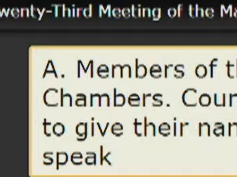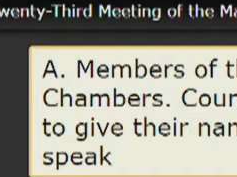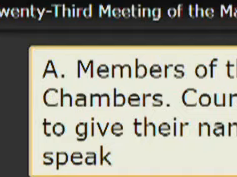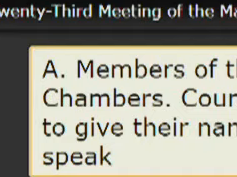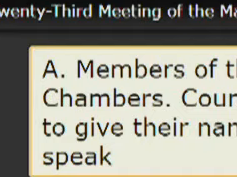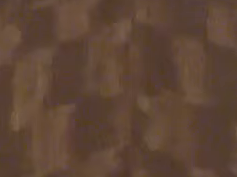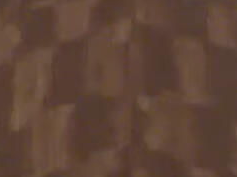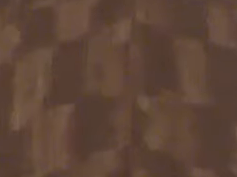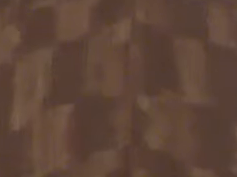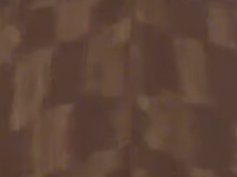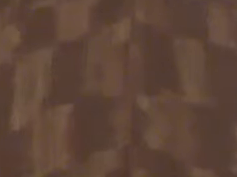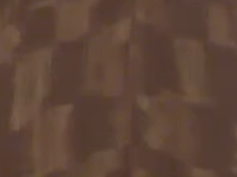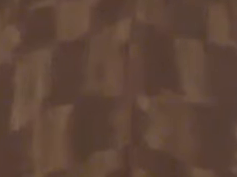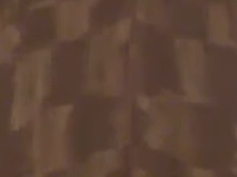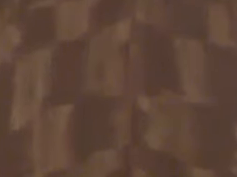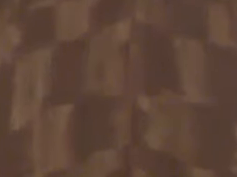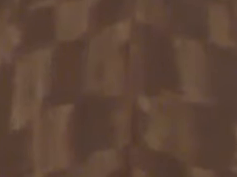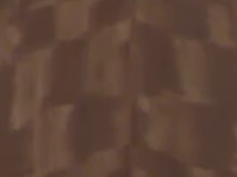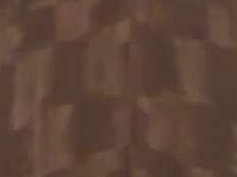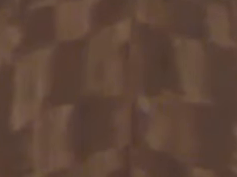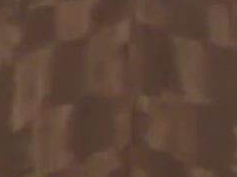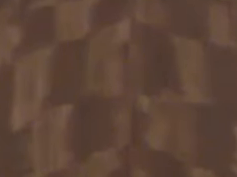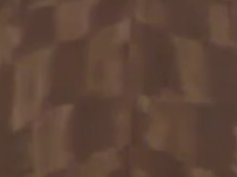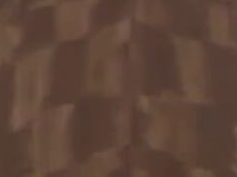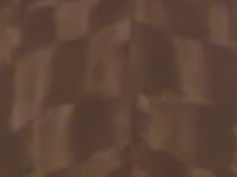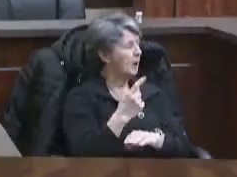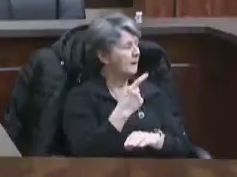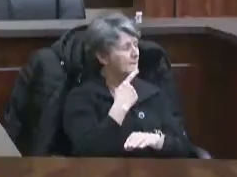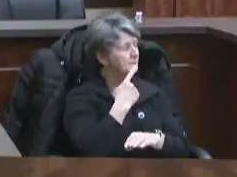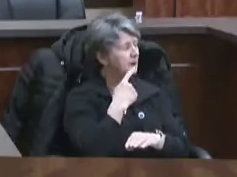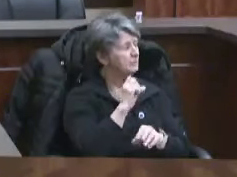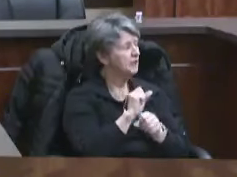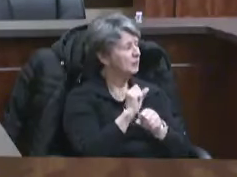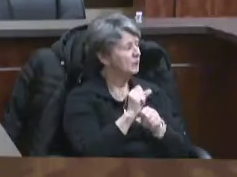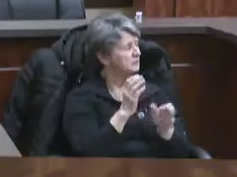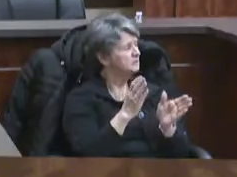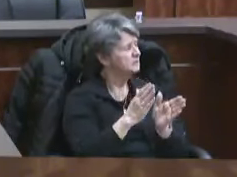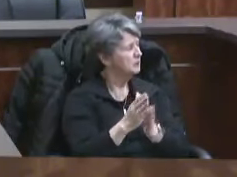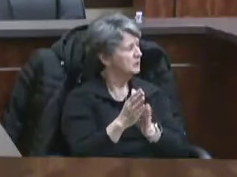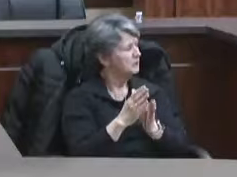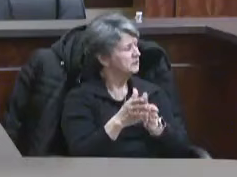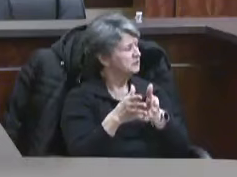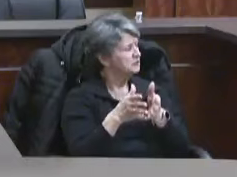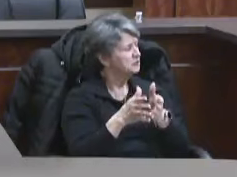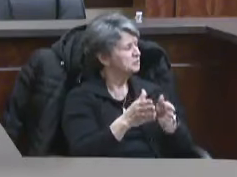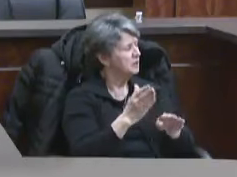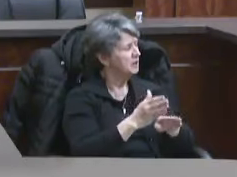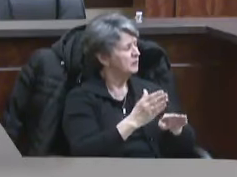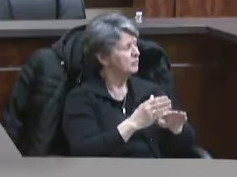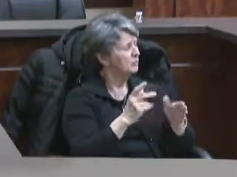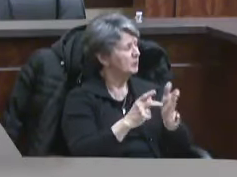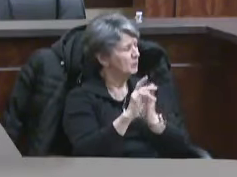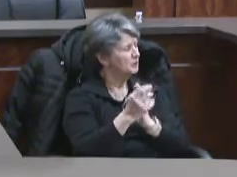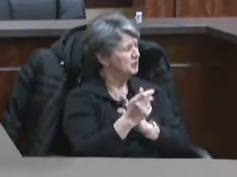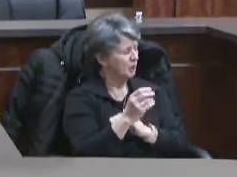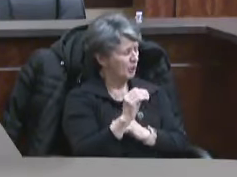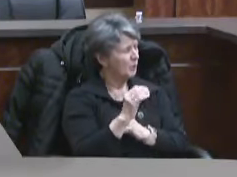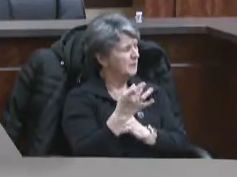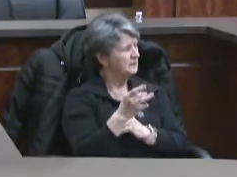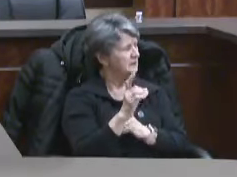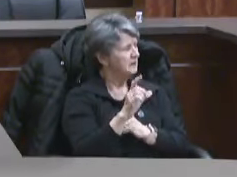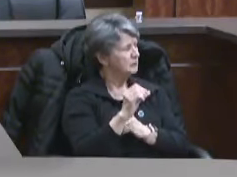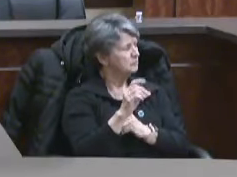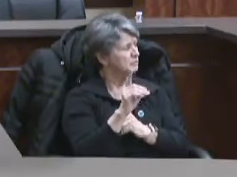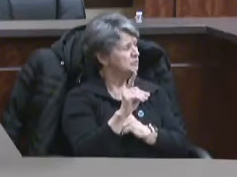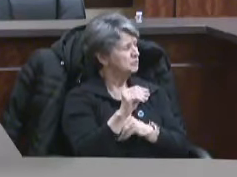Good evening, Mayor, Council, and everyone. Public Works prepared the street improvement project LA1901 to do asphalt